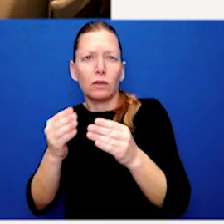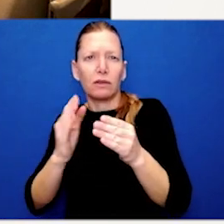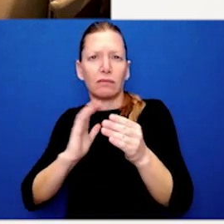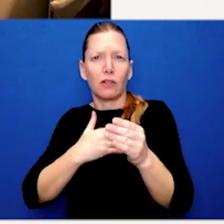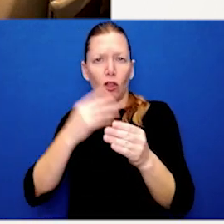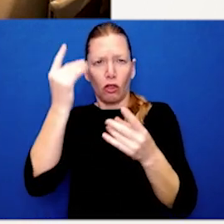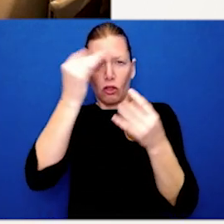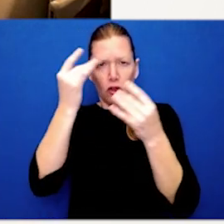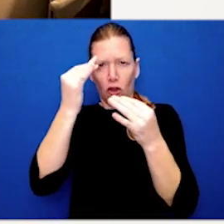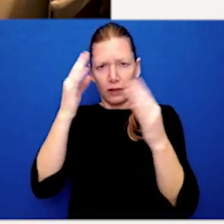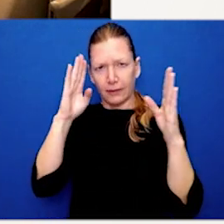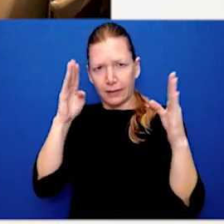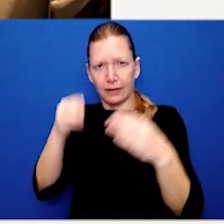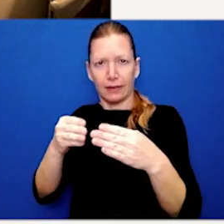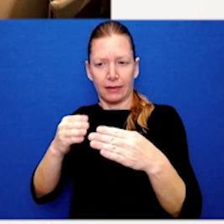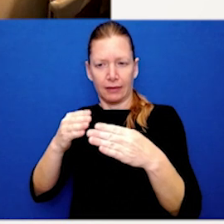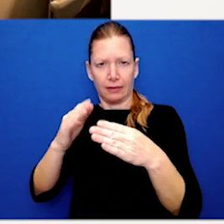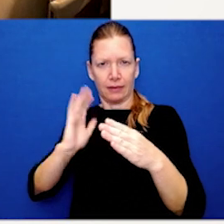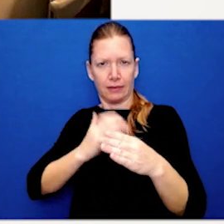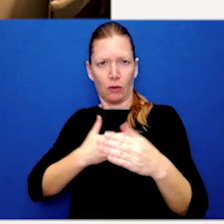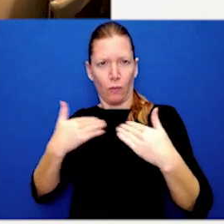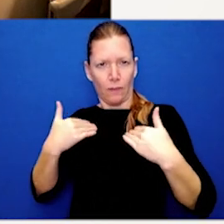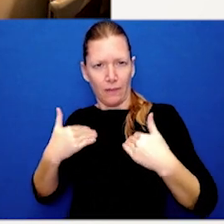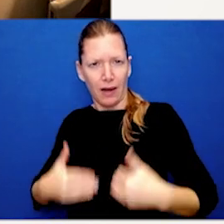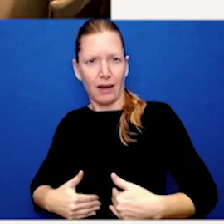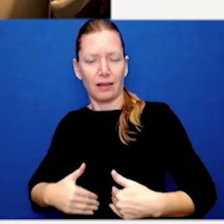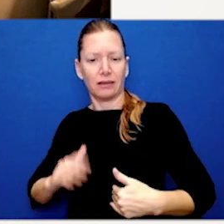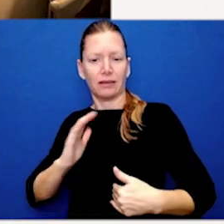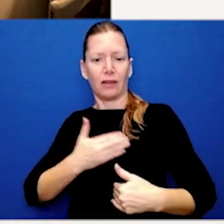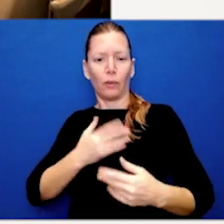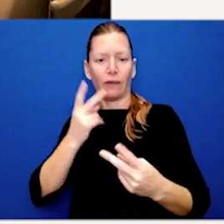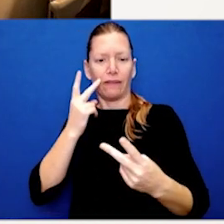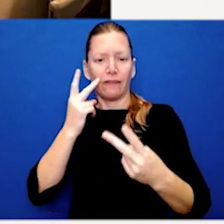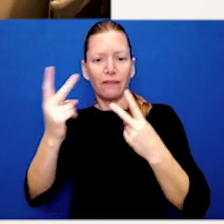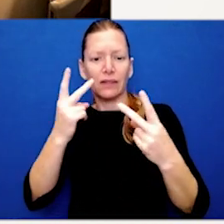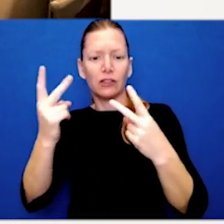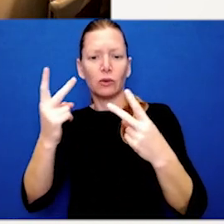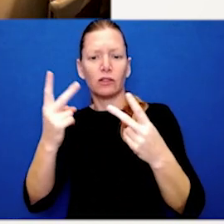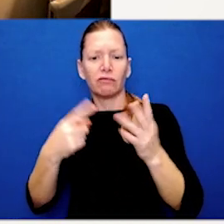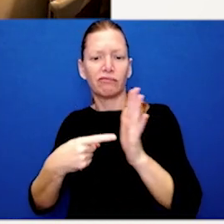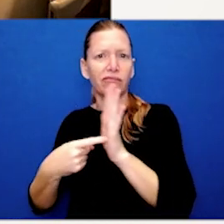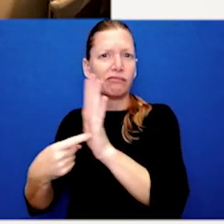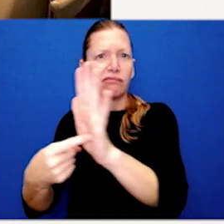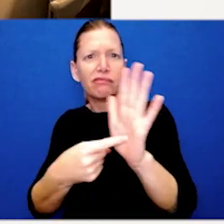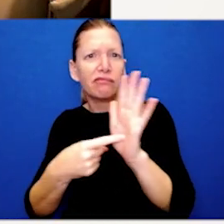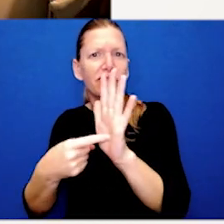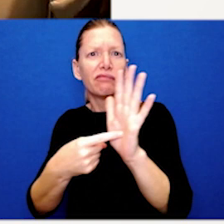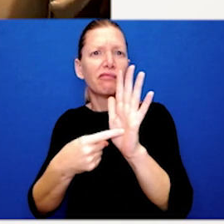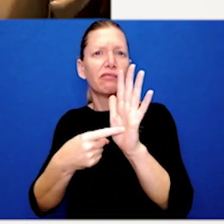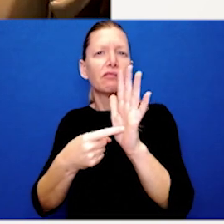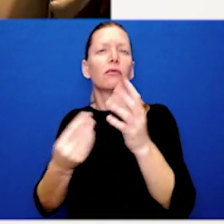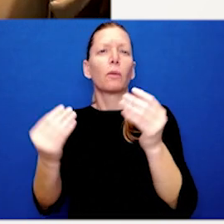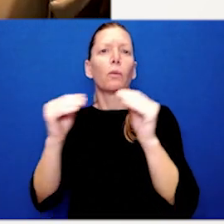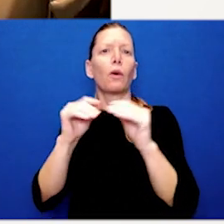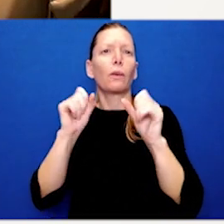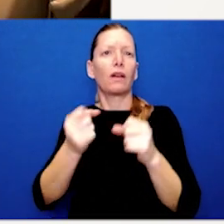focused our thoughts are about the nature of our own bodies and our own embodiments, the more we